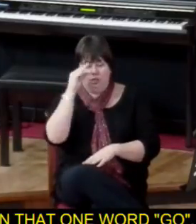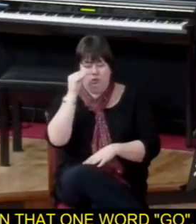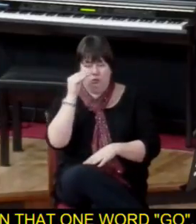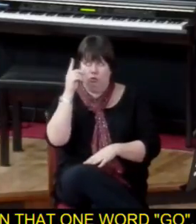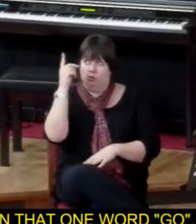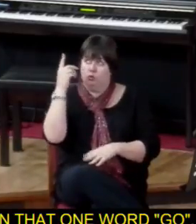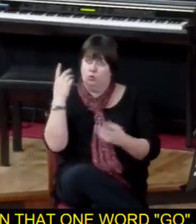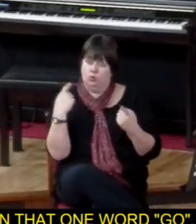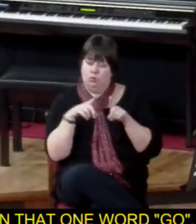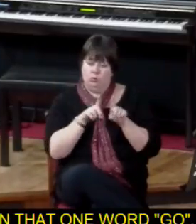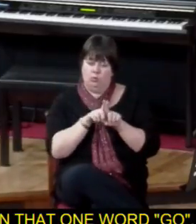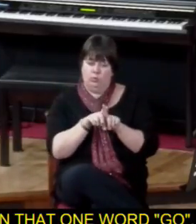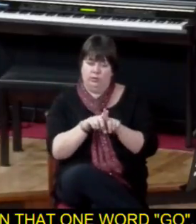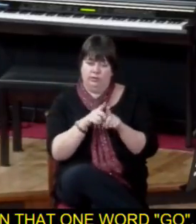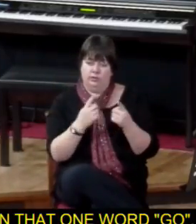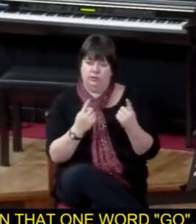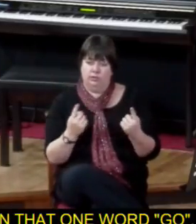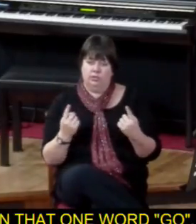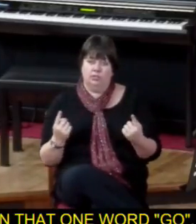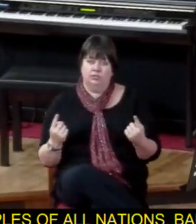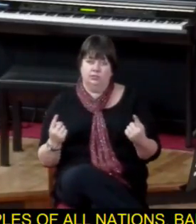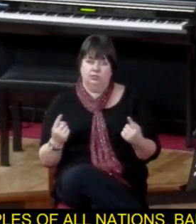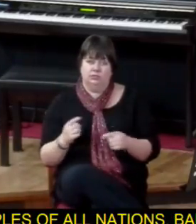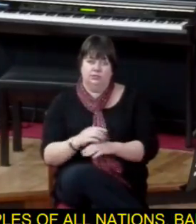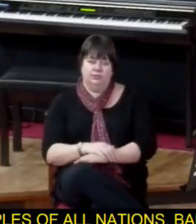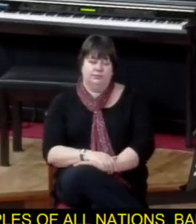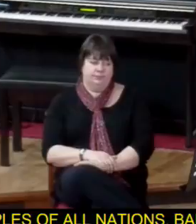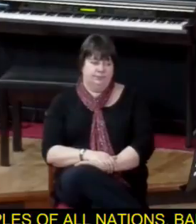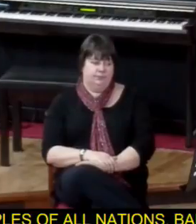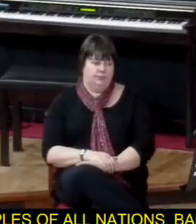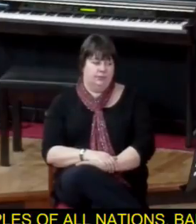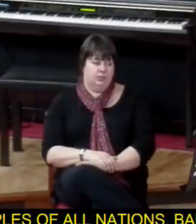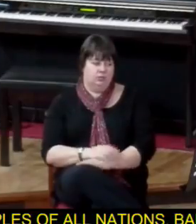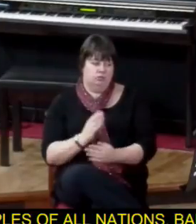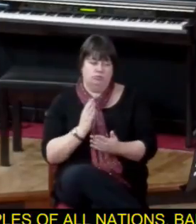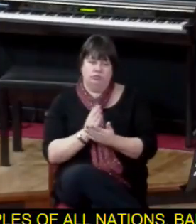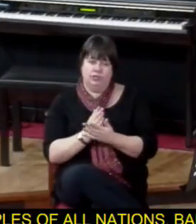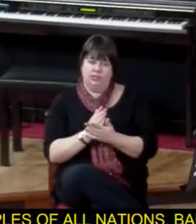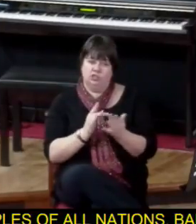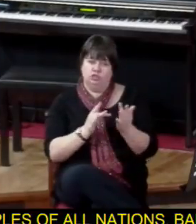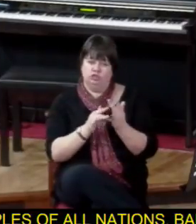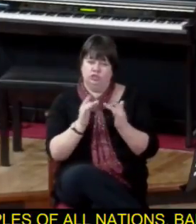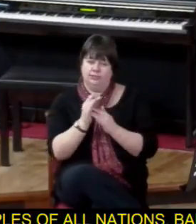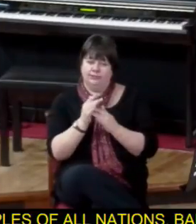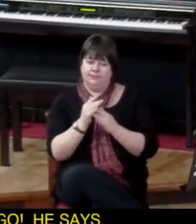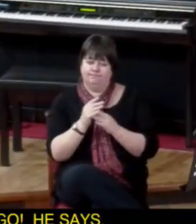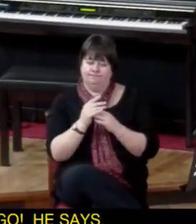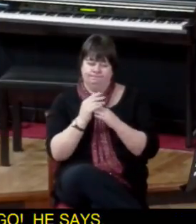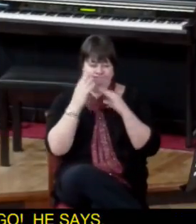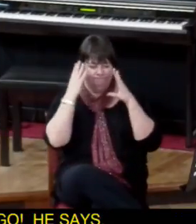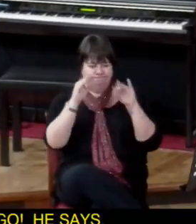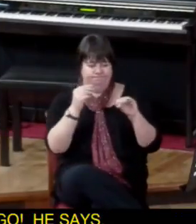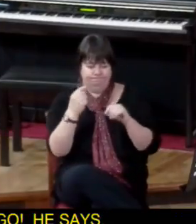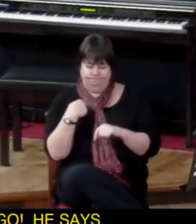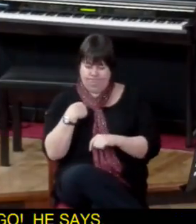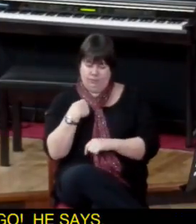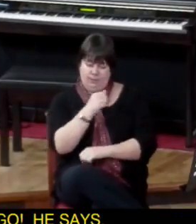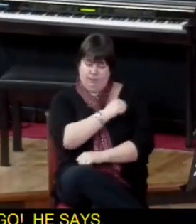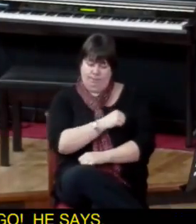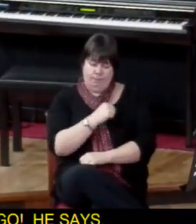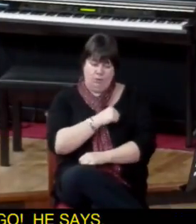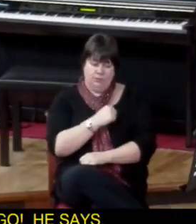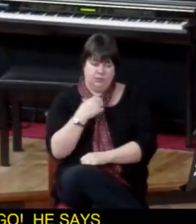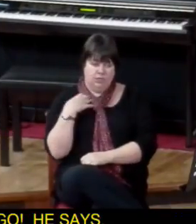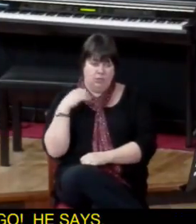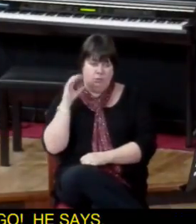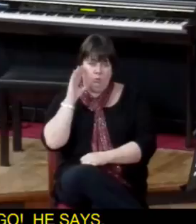us. And so Jesus underlined that promise that he would be